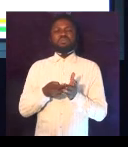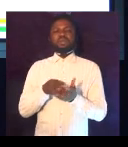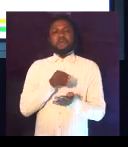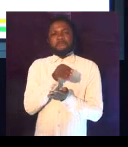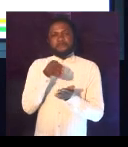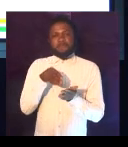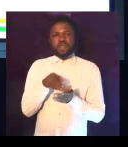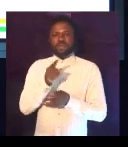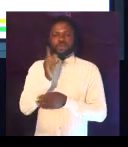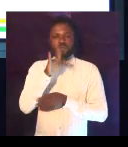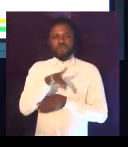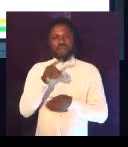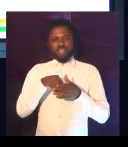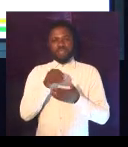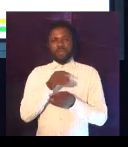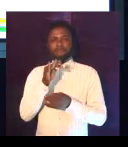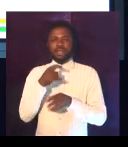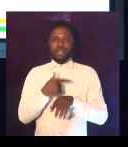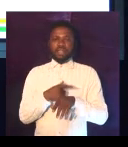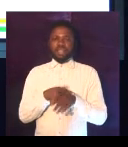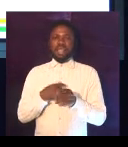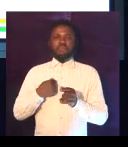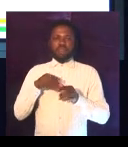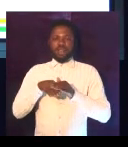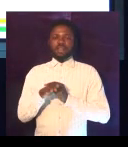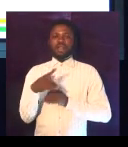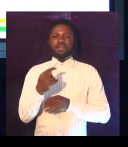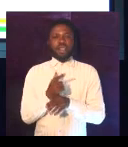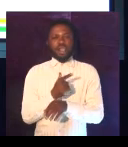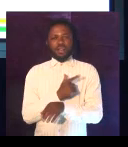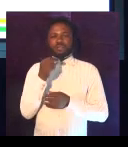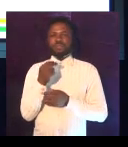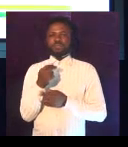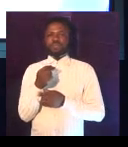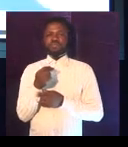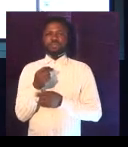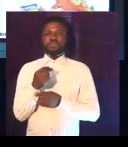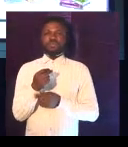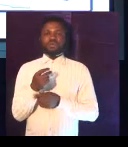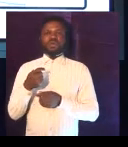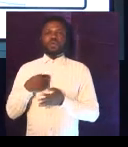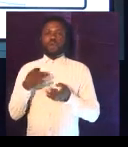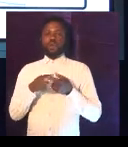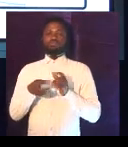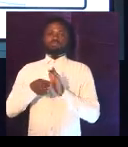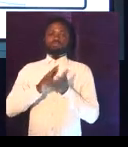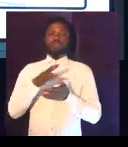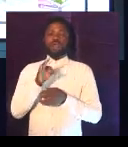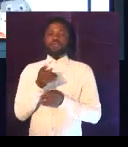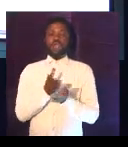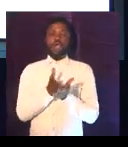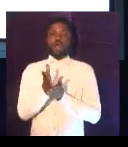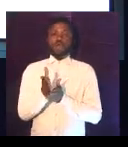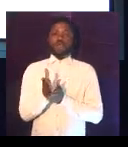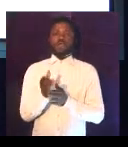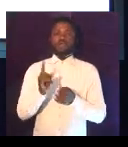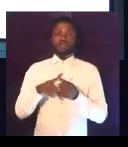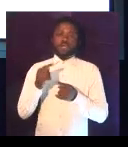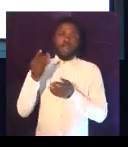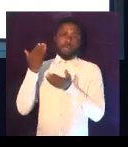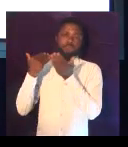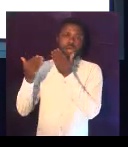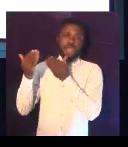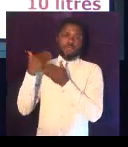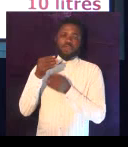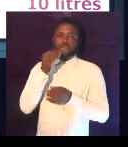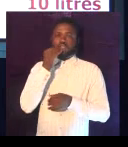mean? You will find out by the time we go into the lesson. We will begin with a review of the correction